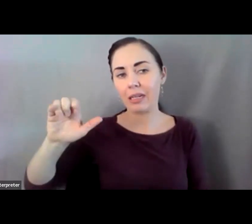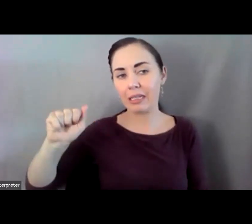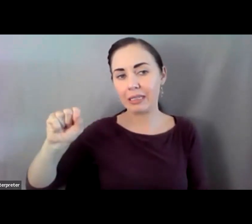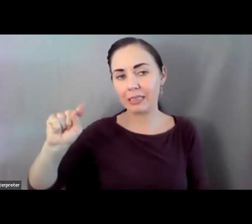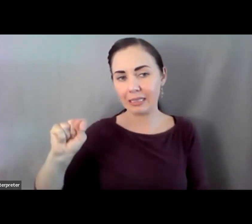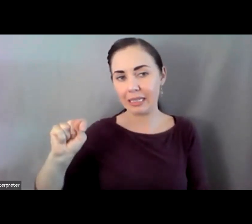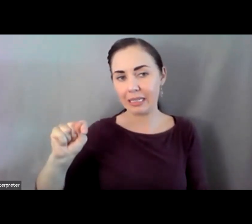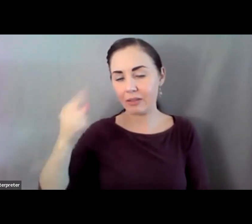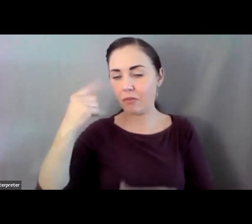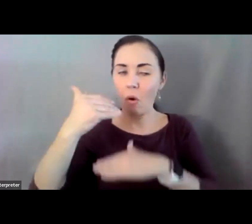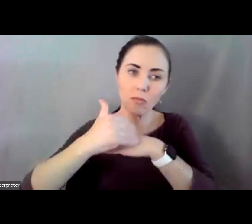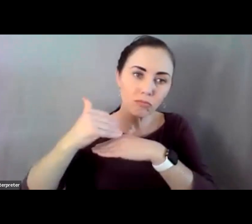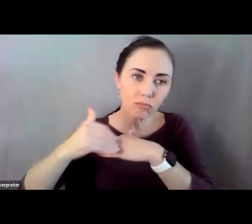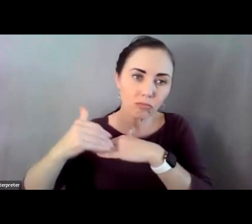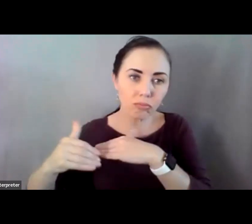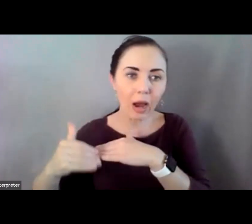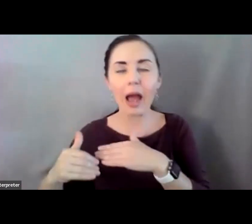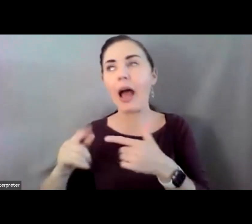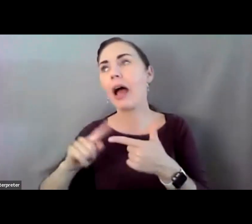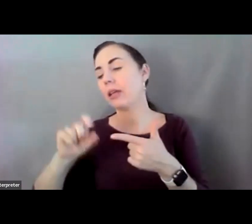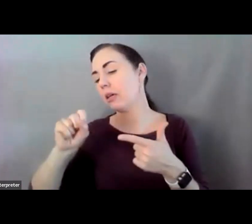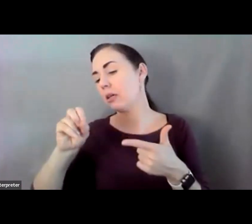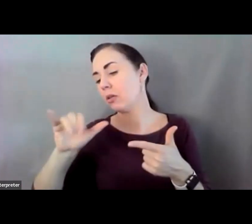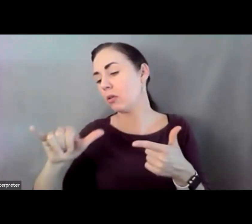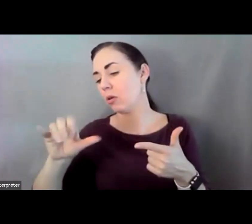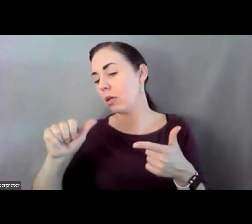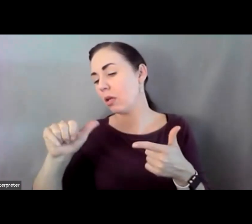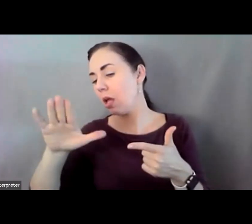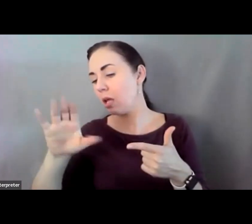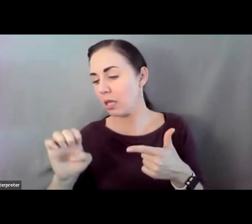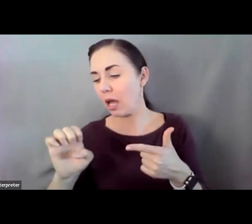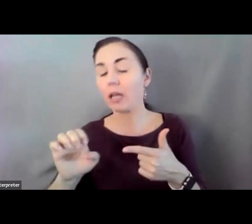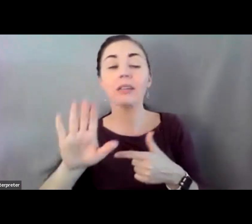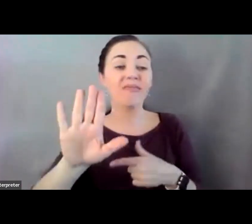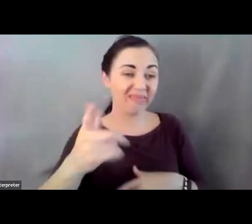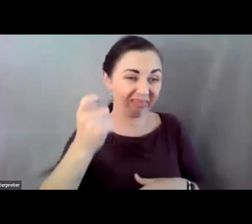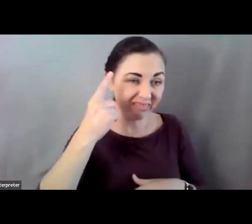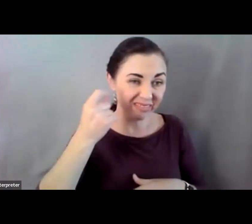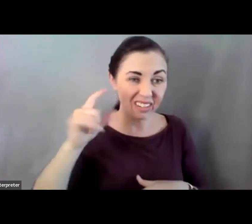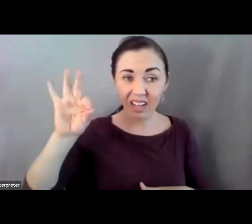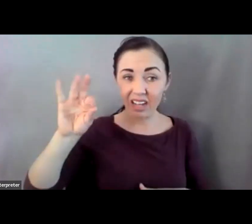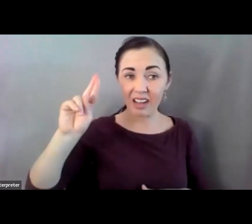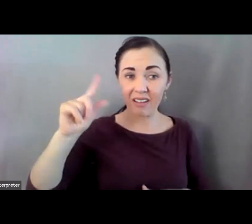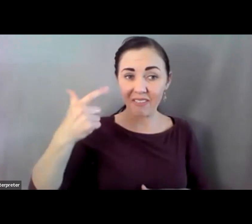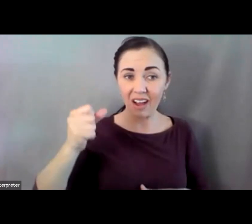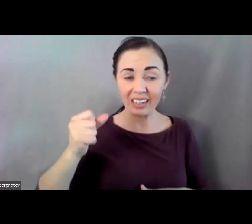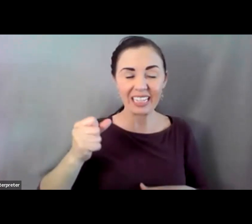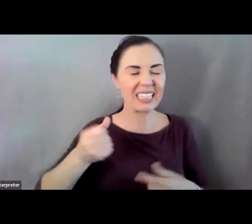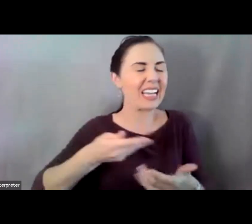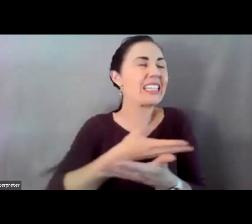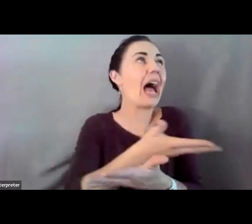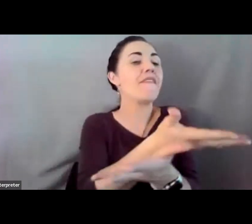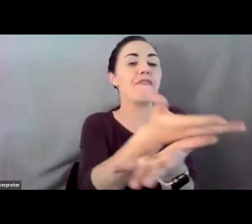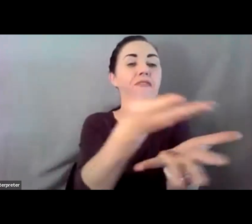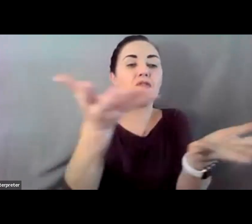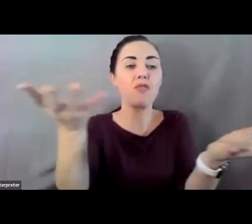in some of our foods, things like soy sauce. But this is a thing. Fungus is all around us. And the next time you